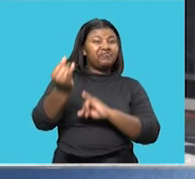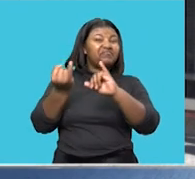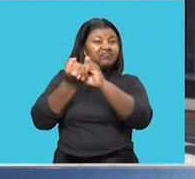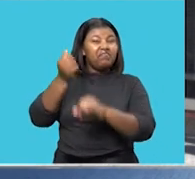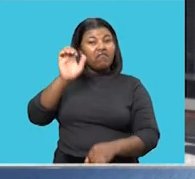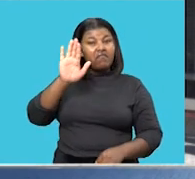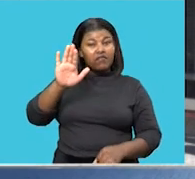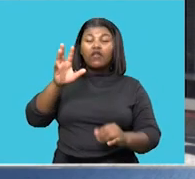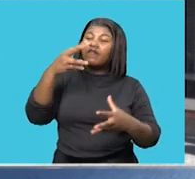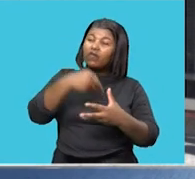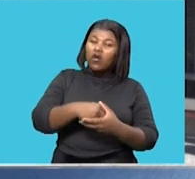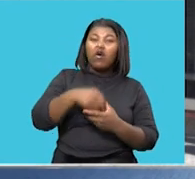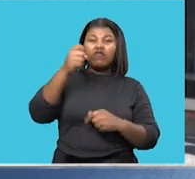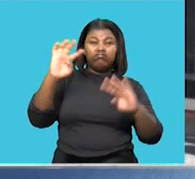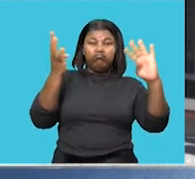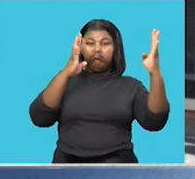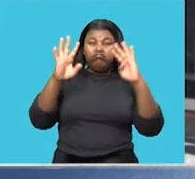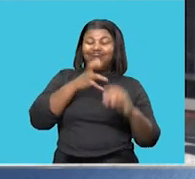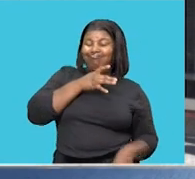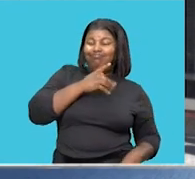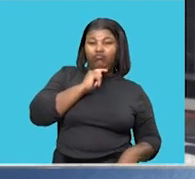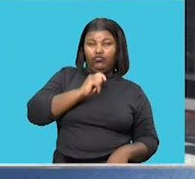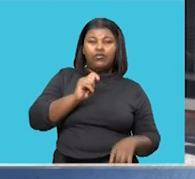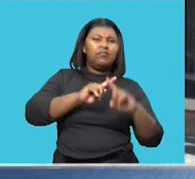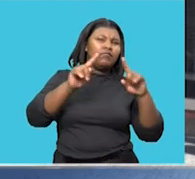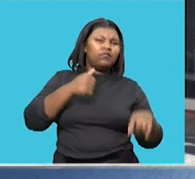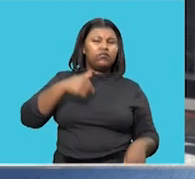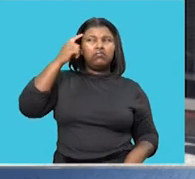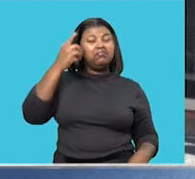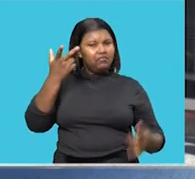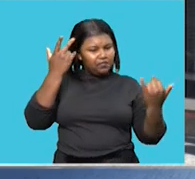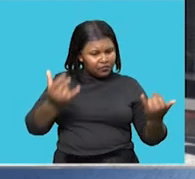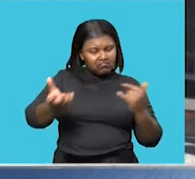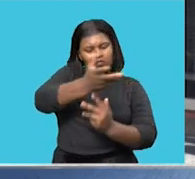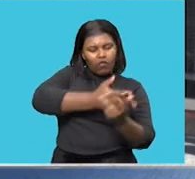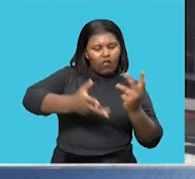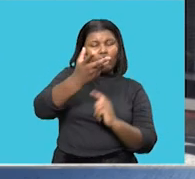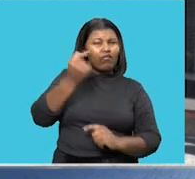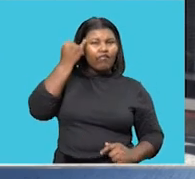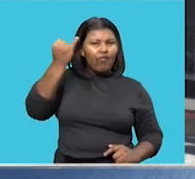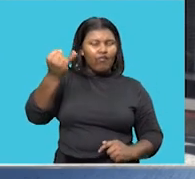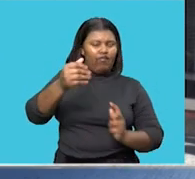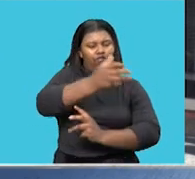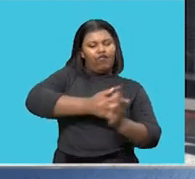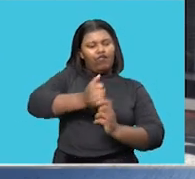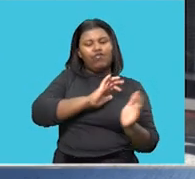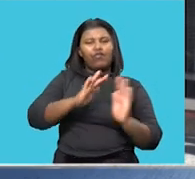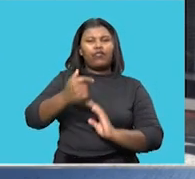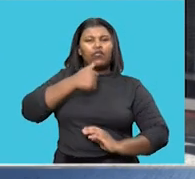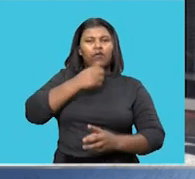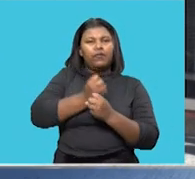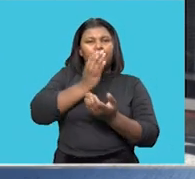does contribute to carbon emission and that type of a thing. So we just thought we could use today to just share ideas, share thoughts around how can